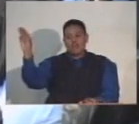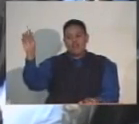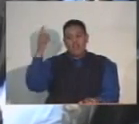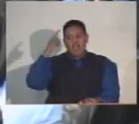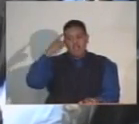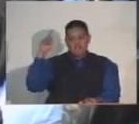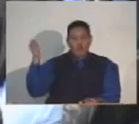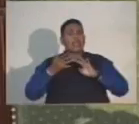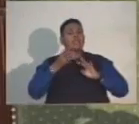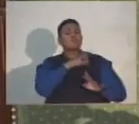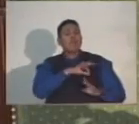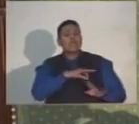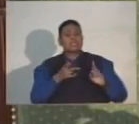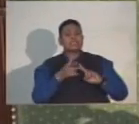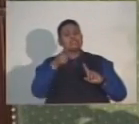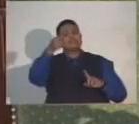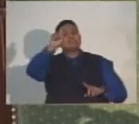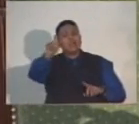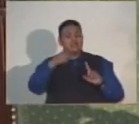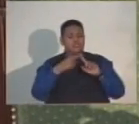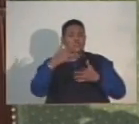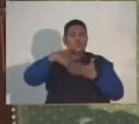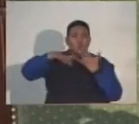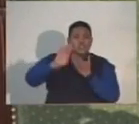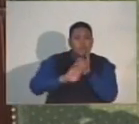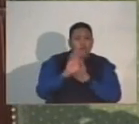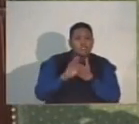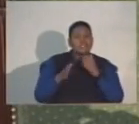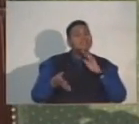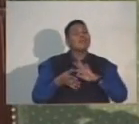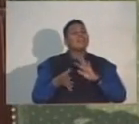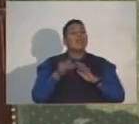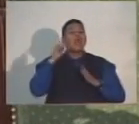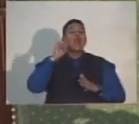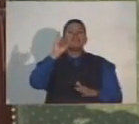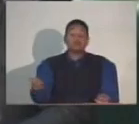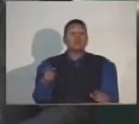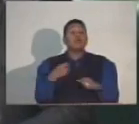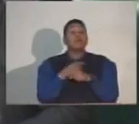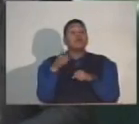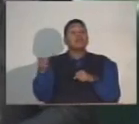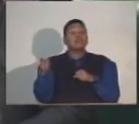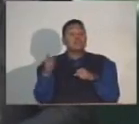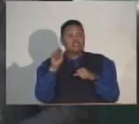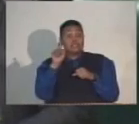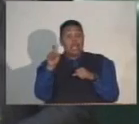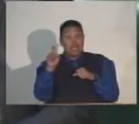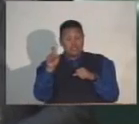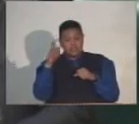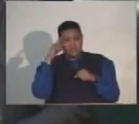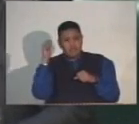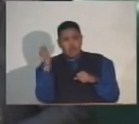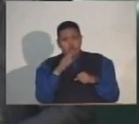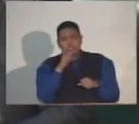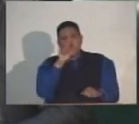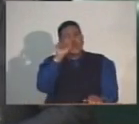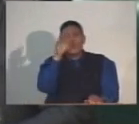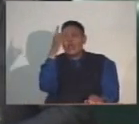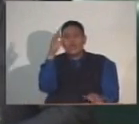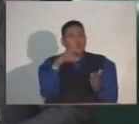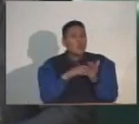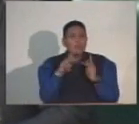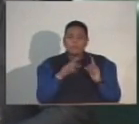for everyone. In making this a threshold for everybody, it's no longer 118,000 people that